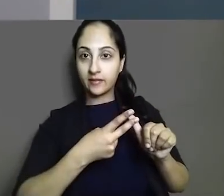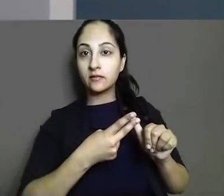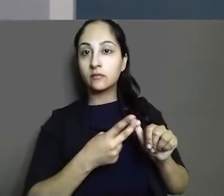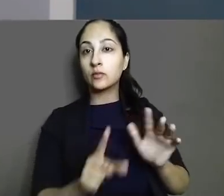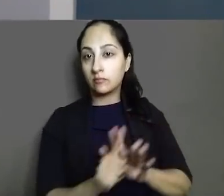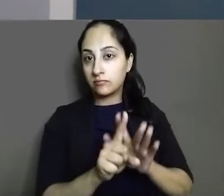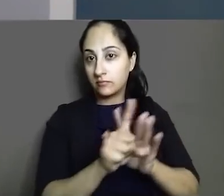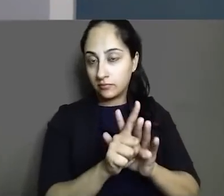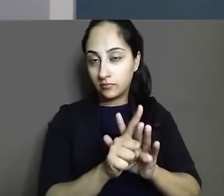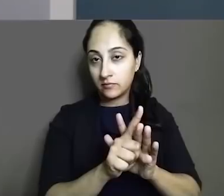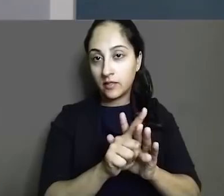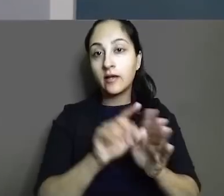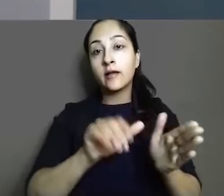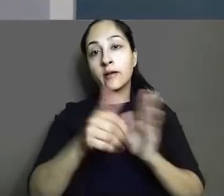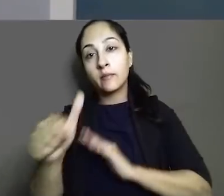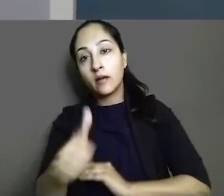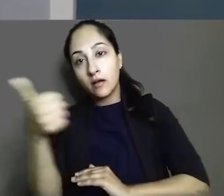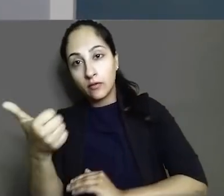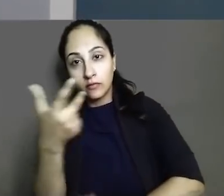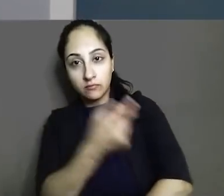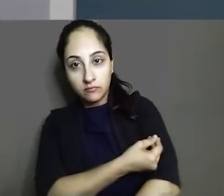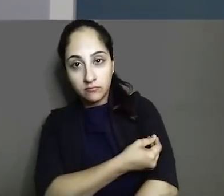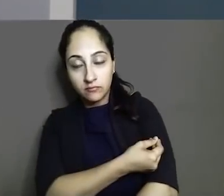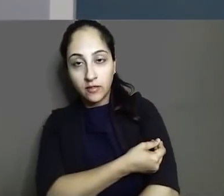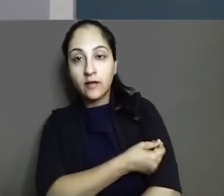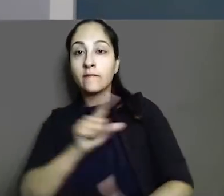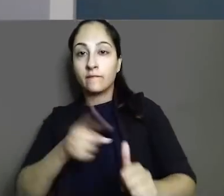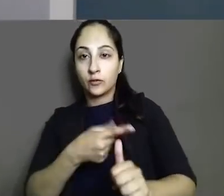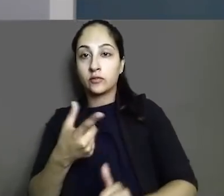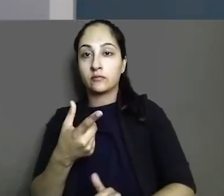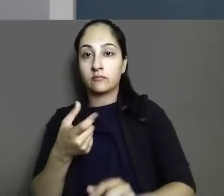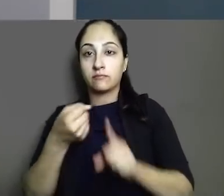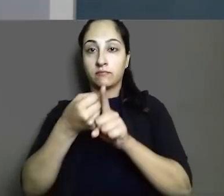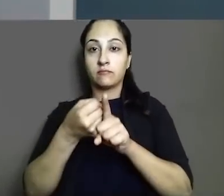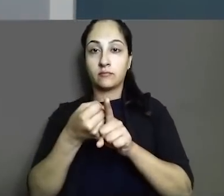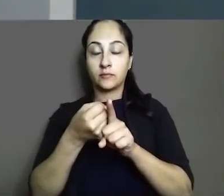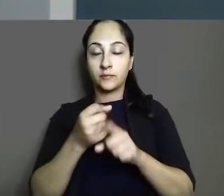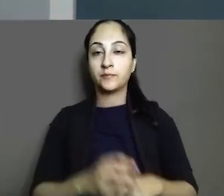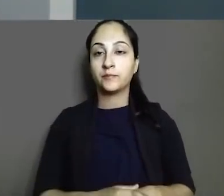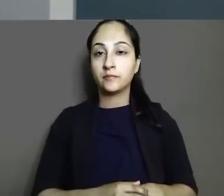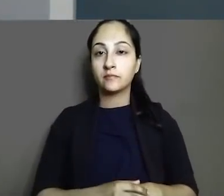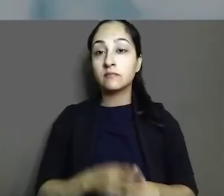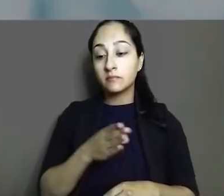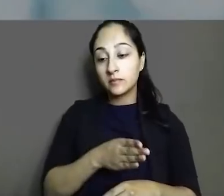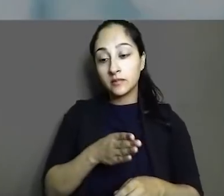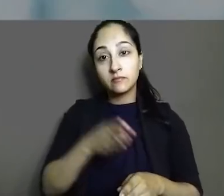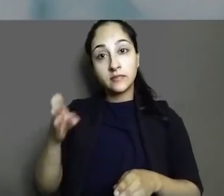disease versus the short-term mild to moderate risk of side effects from the vaccine.